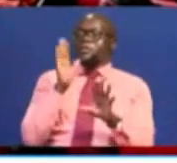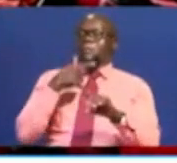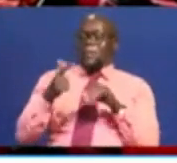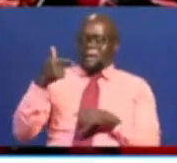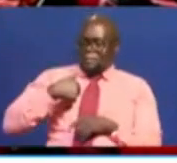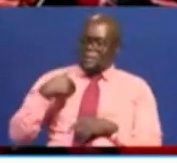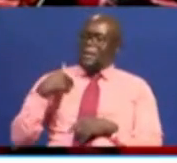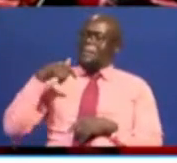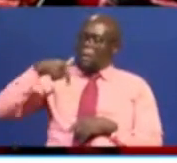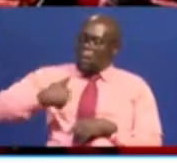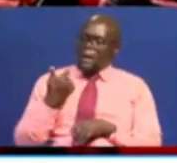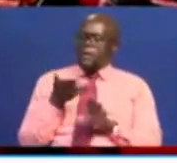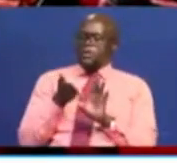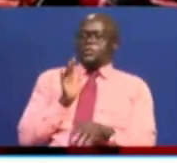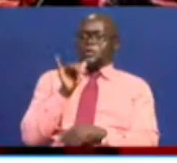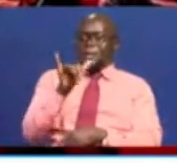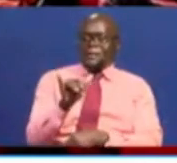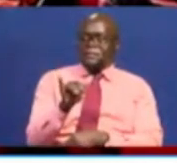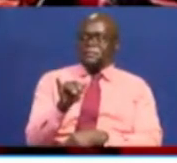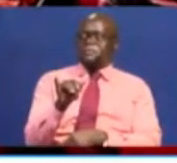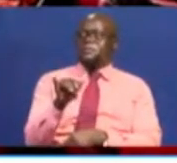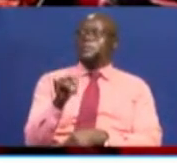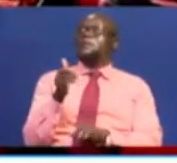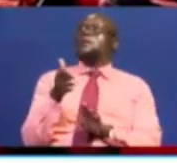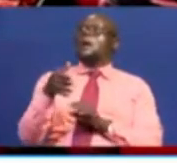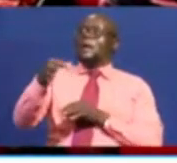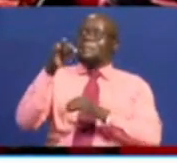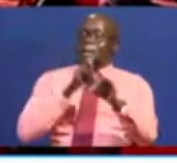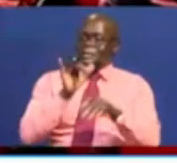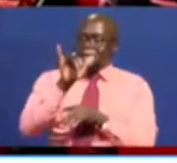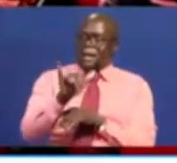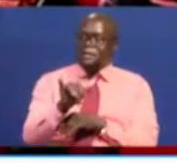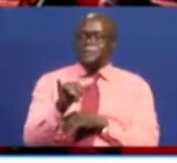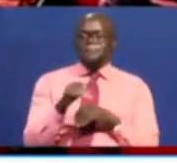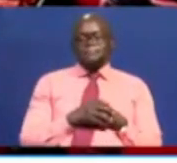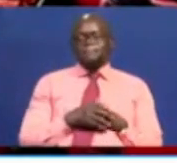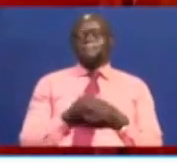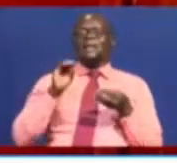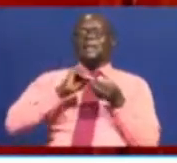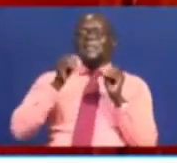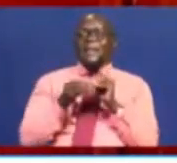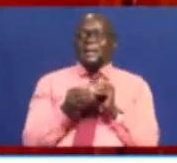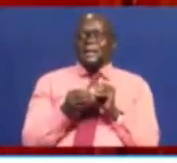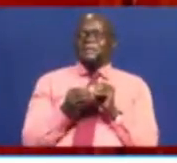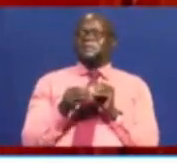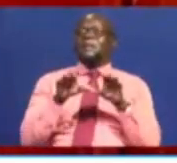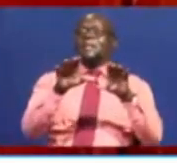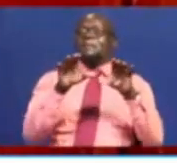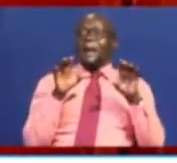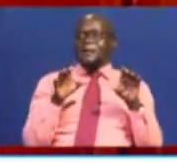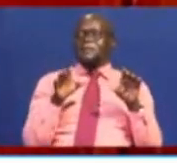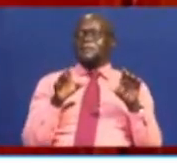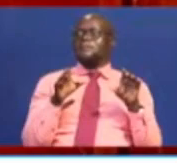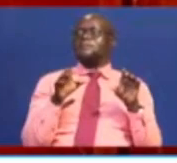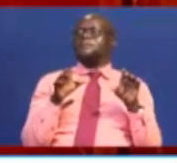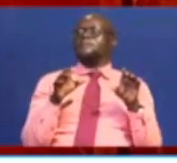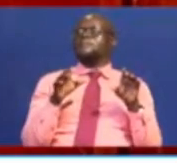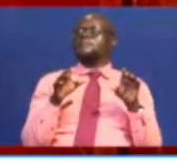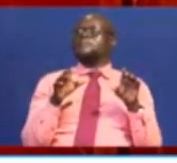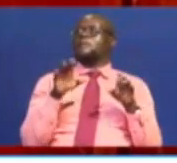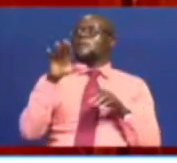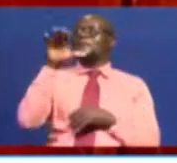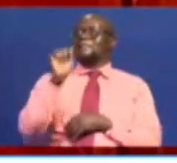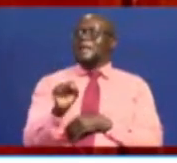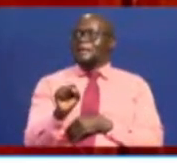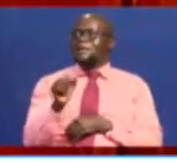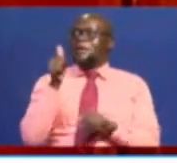way that I am withdrawing? Withdraw the Mr. statement. Mr. Speaker, I am going to replace the phrase kissing the behind of this, the